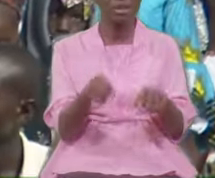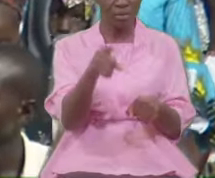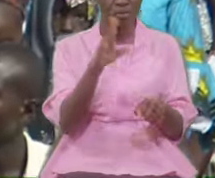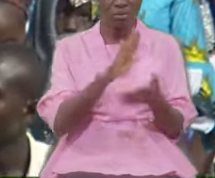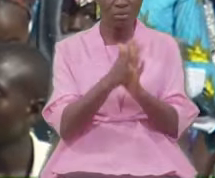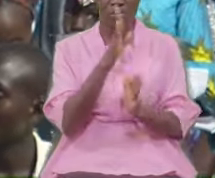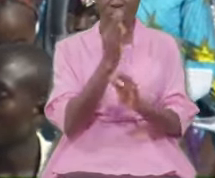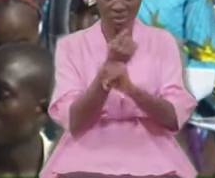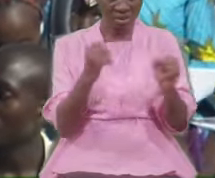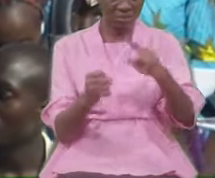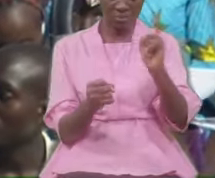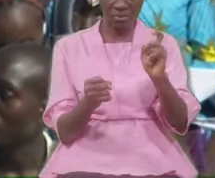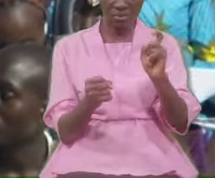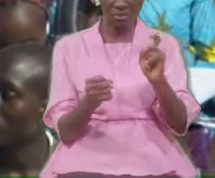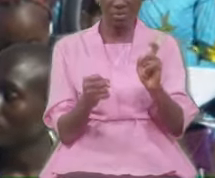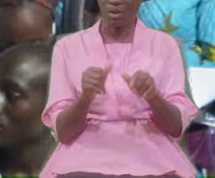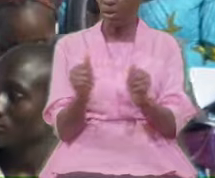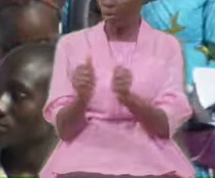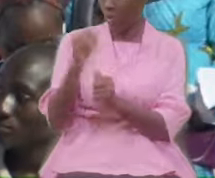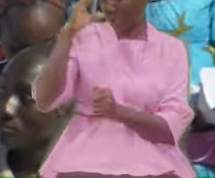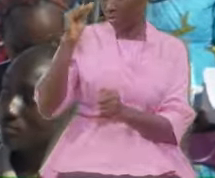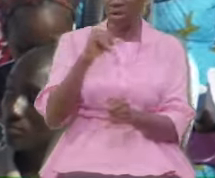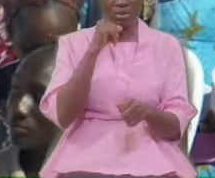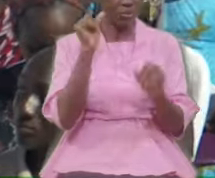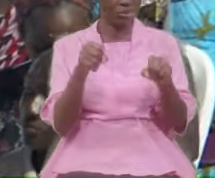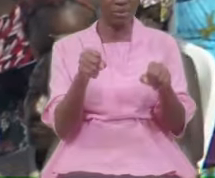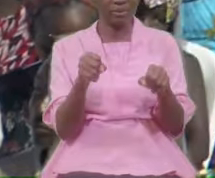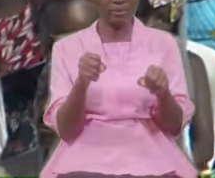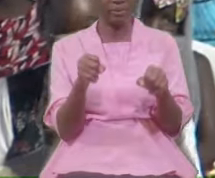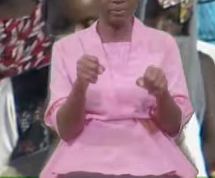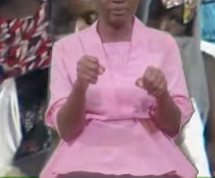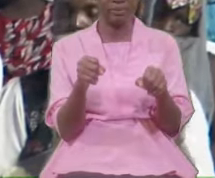sae Man sa tao